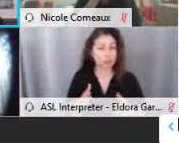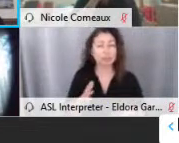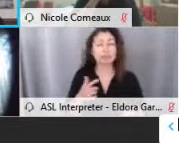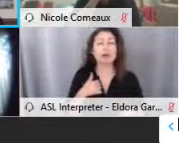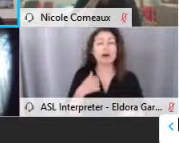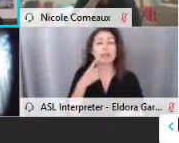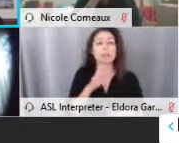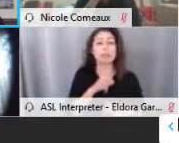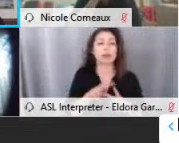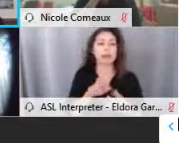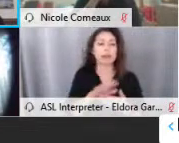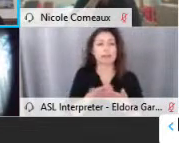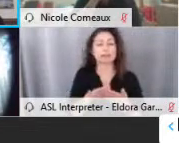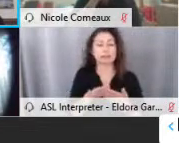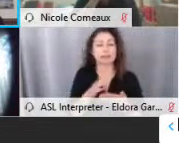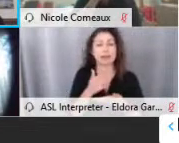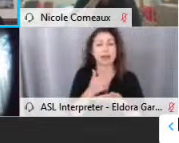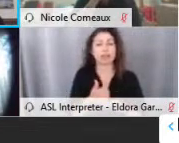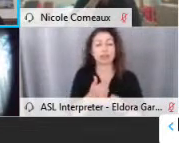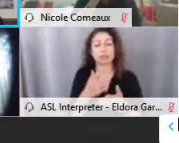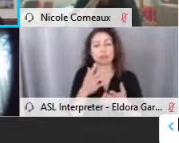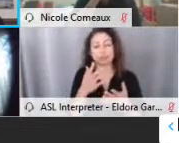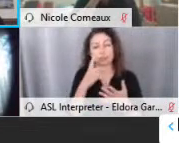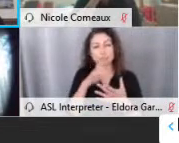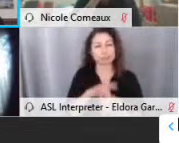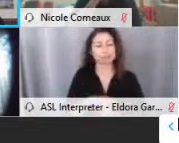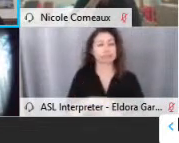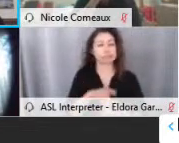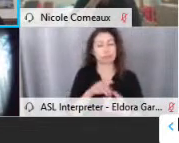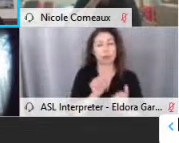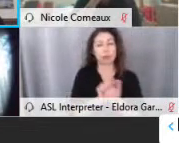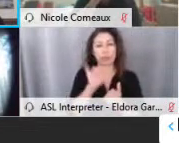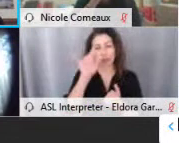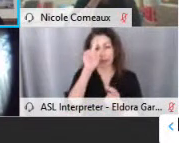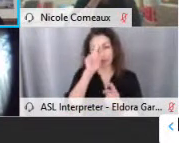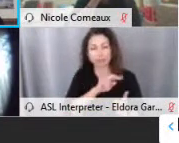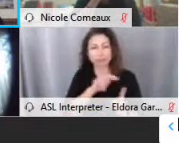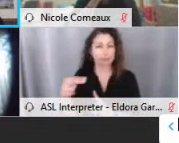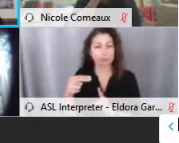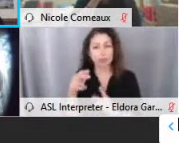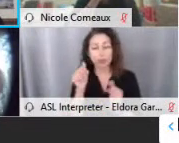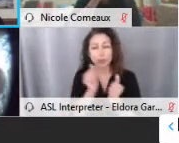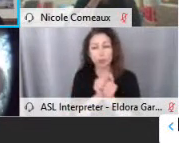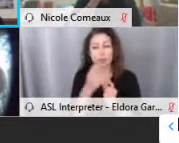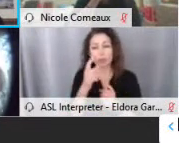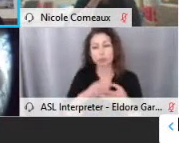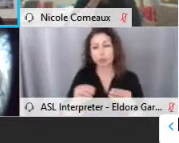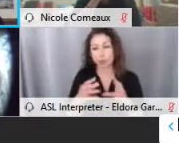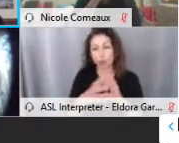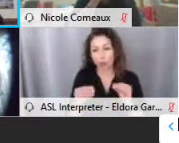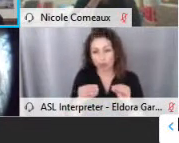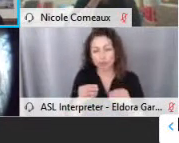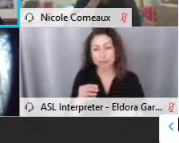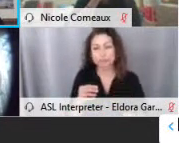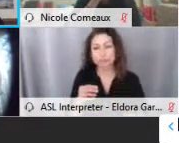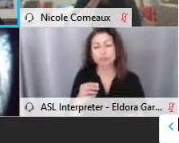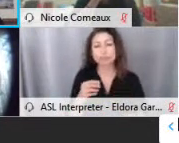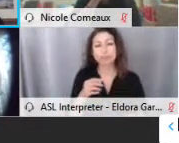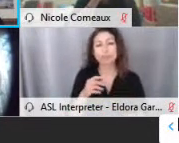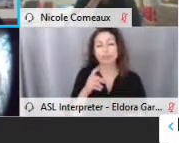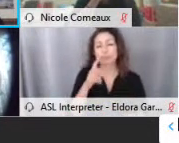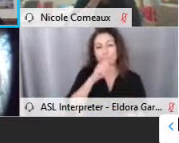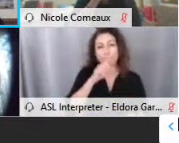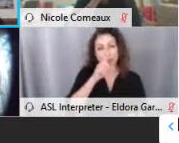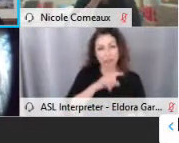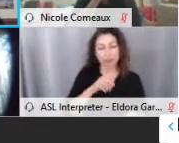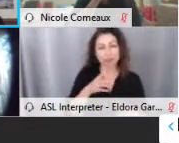I thought it'd be helpful to ground us in that thinking with a story of, a